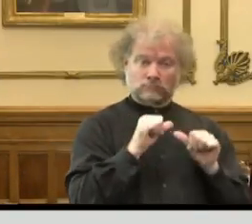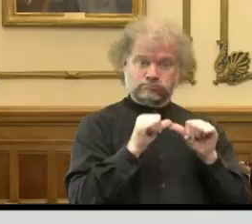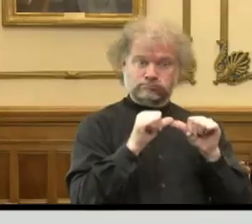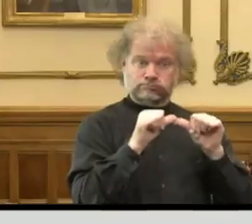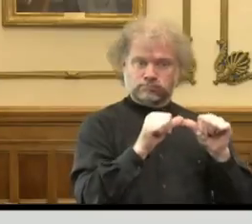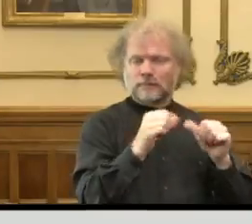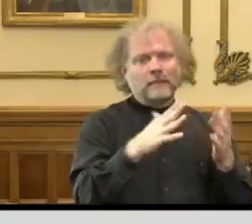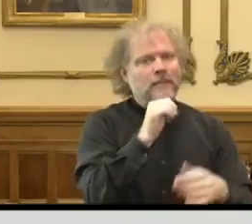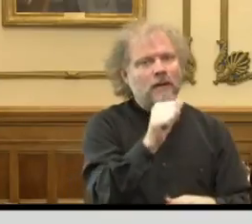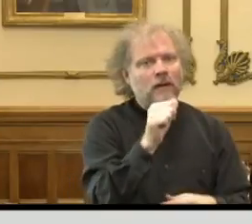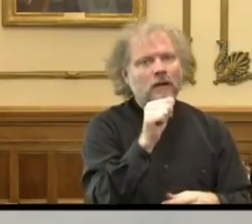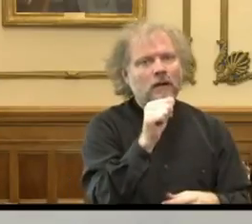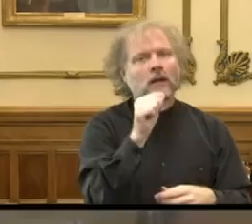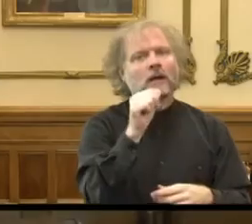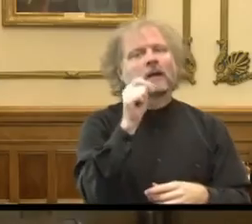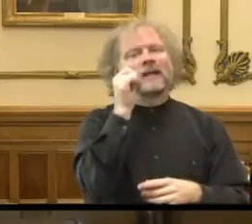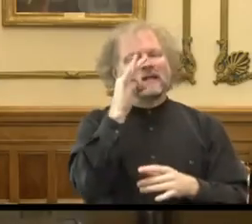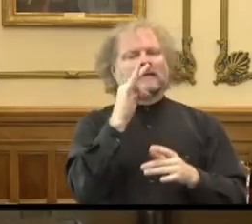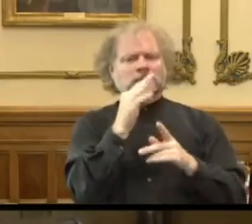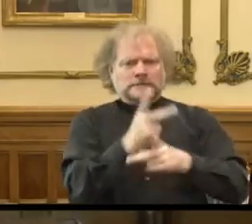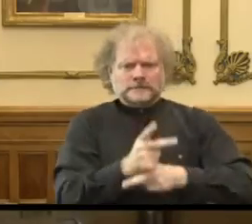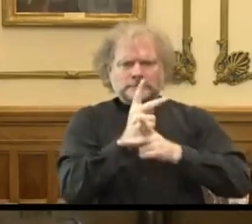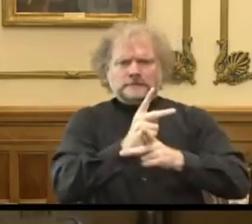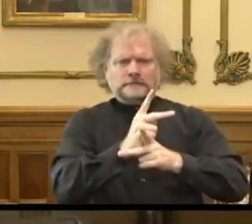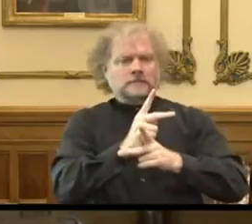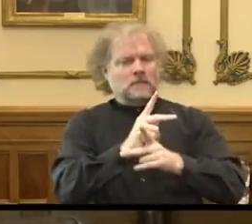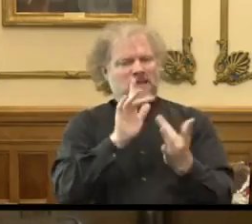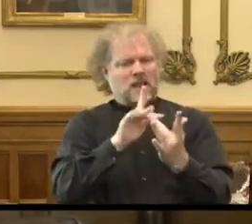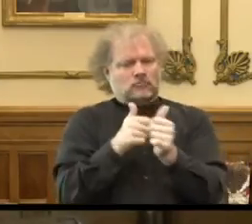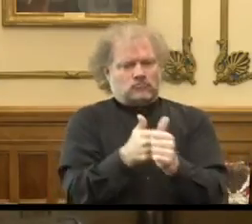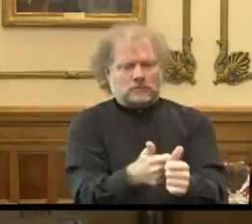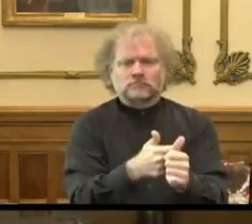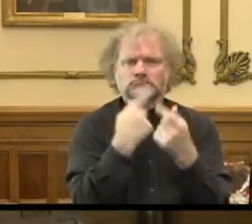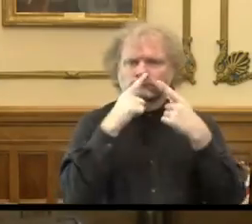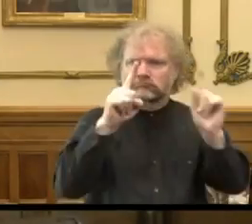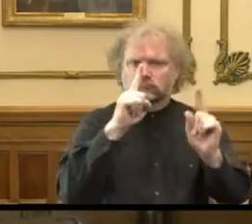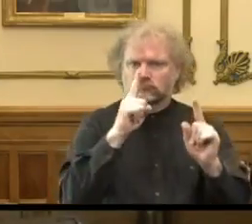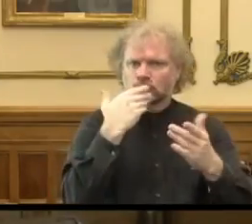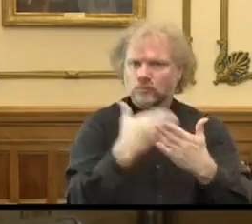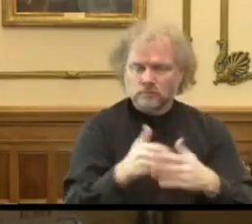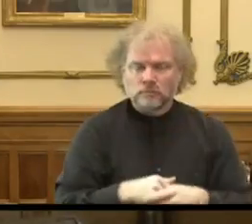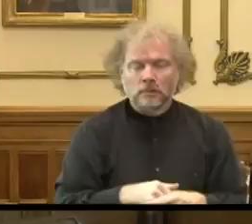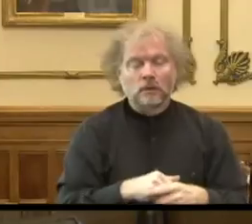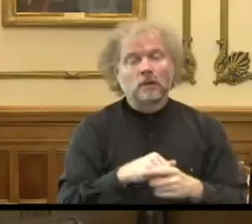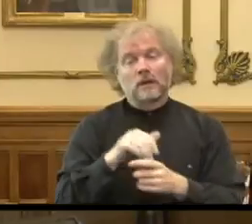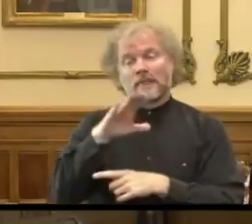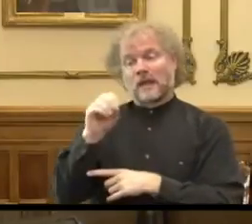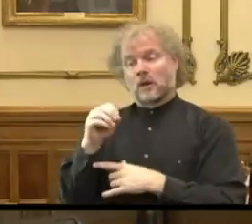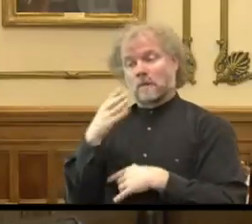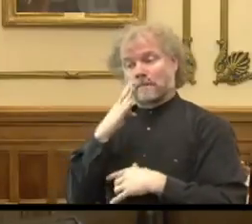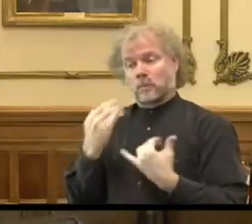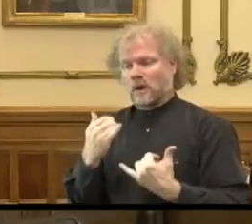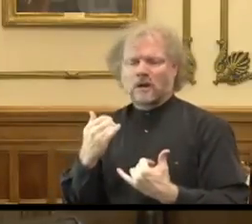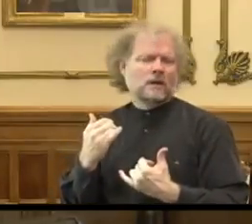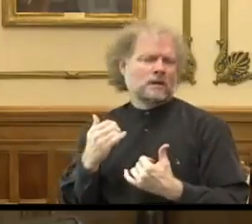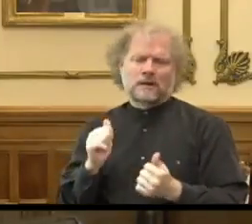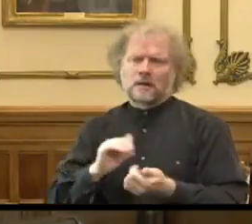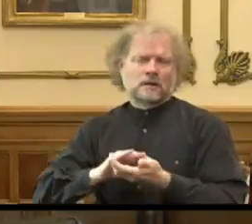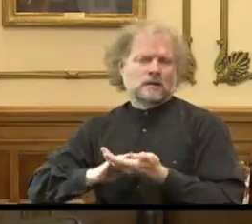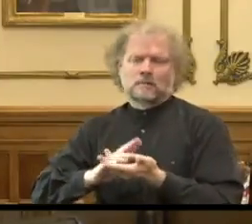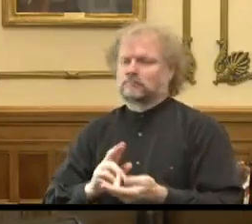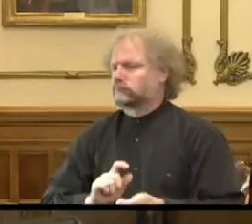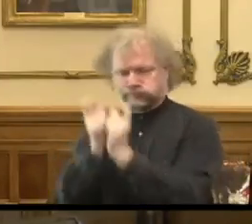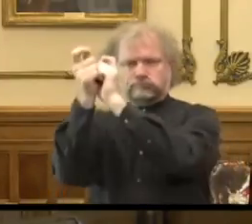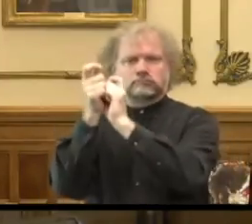people take the right steps and contact tracing is successful. And a county that is in blue today can easily change colors if